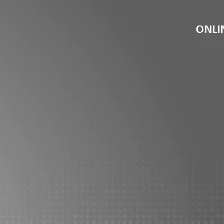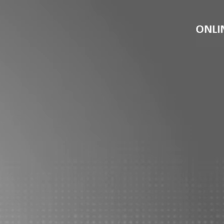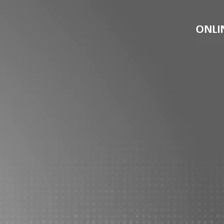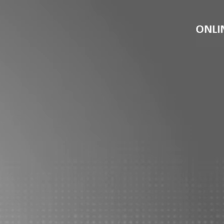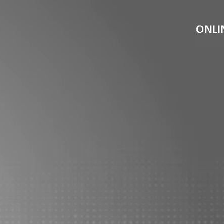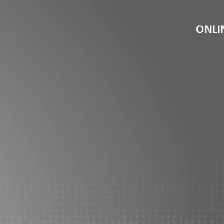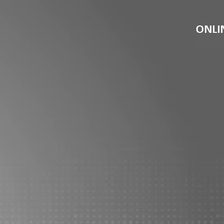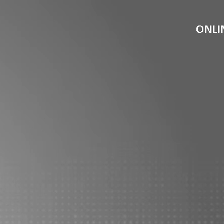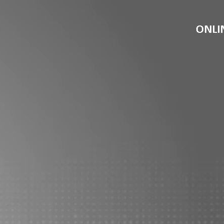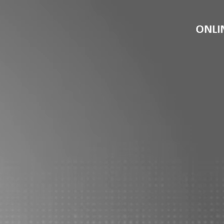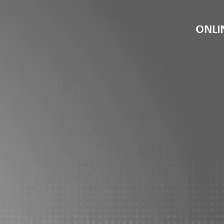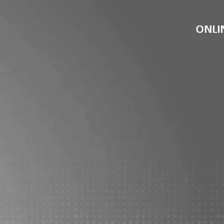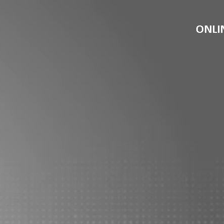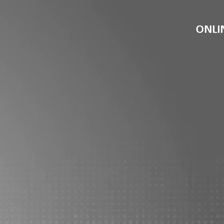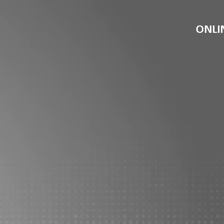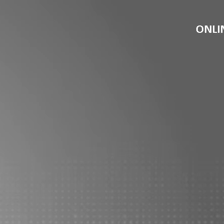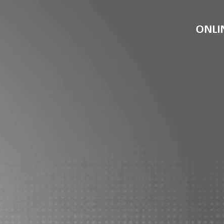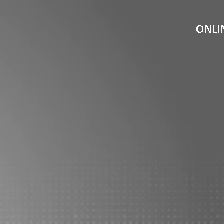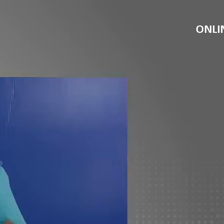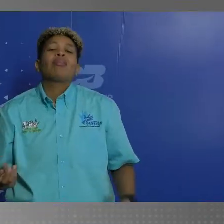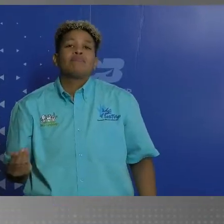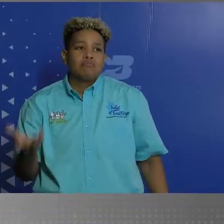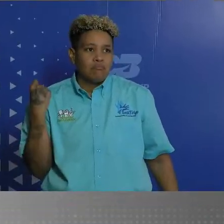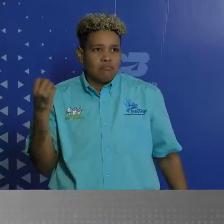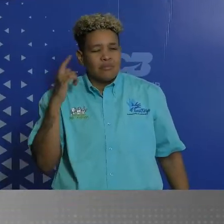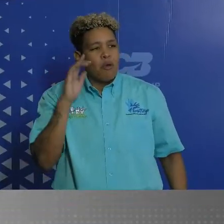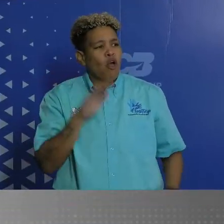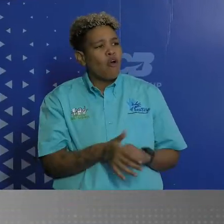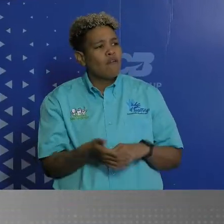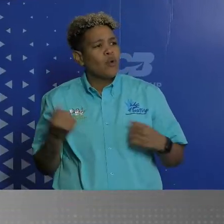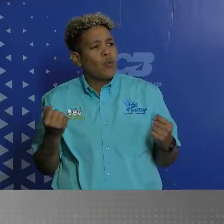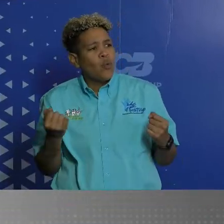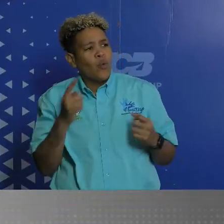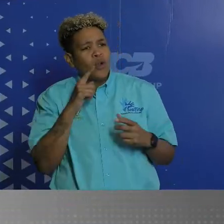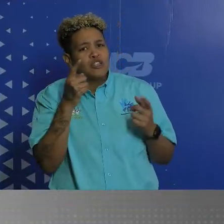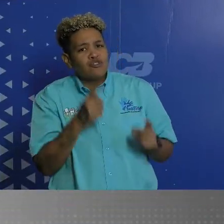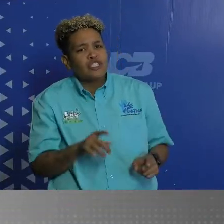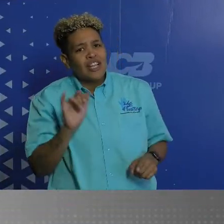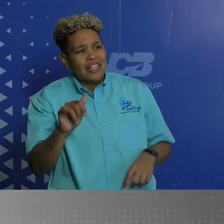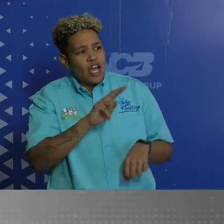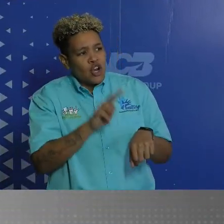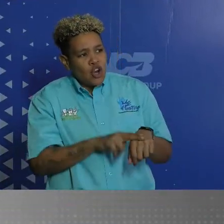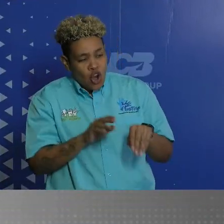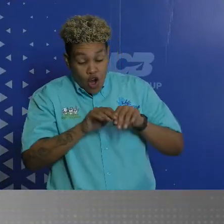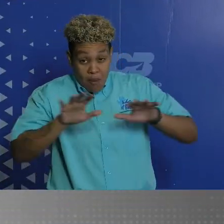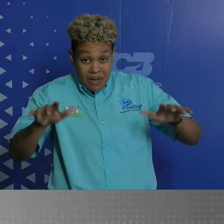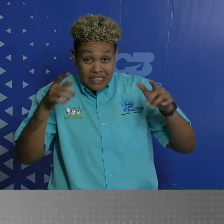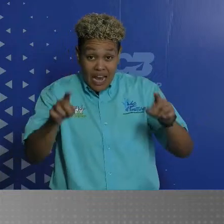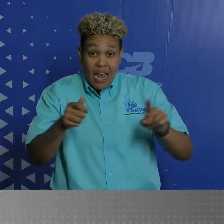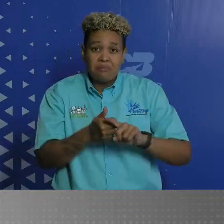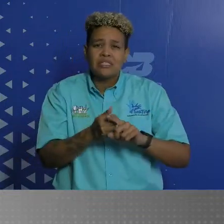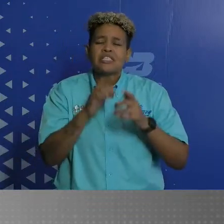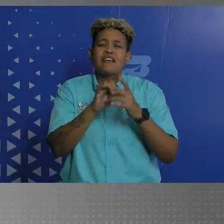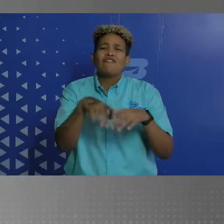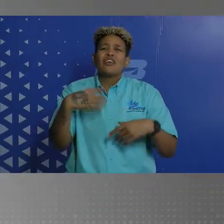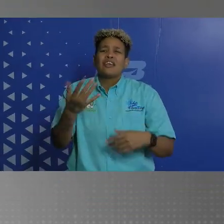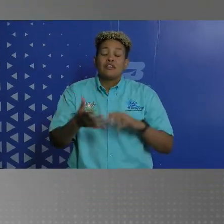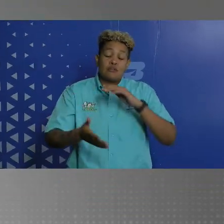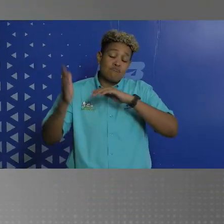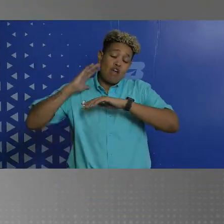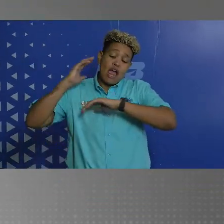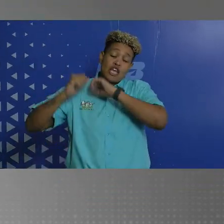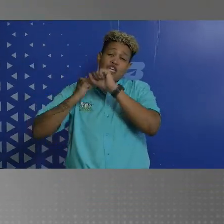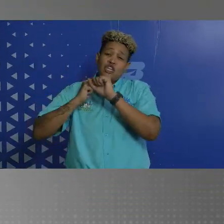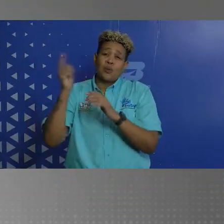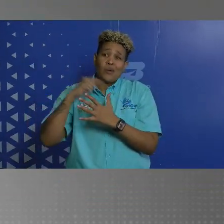claims, particularly health claims, as a result of that normalization of prior years where